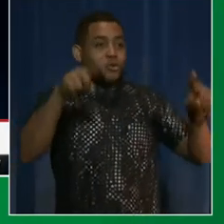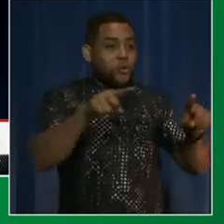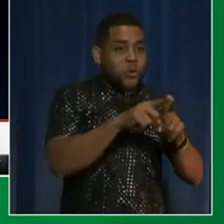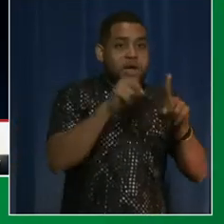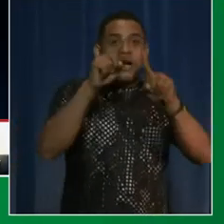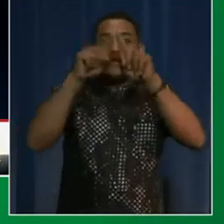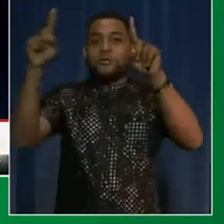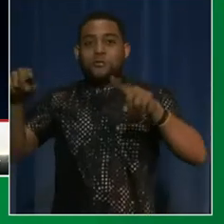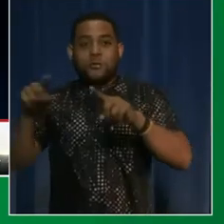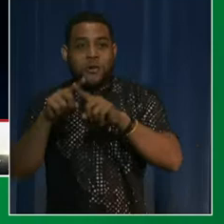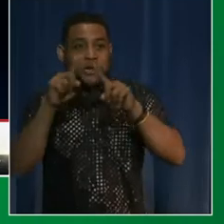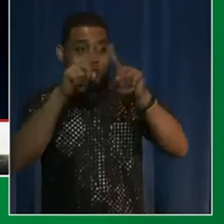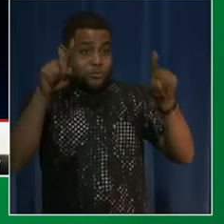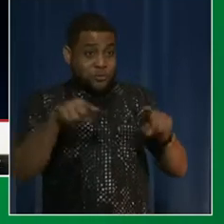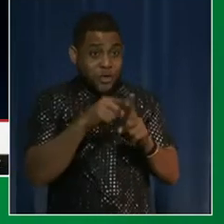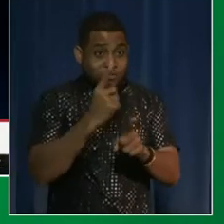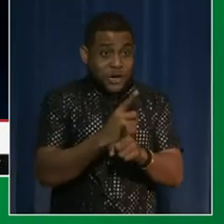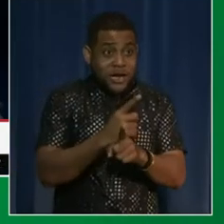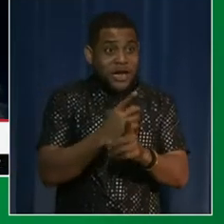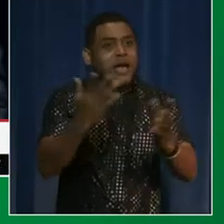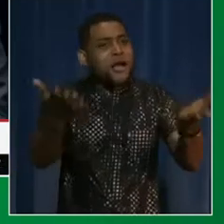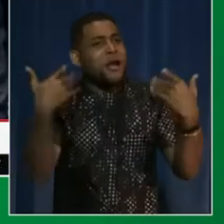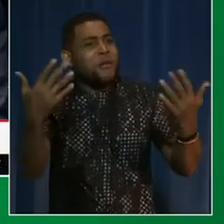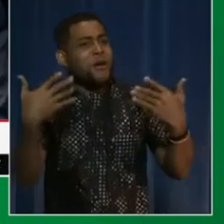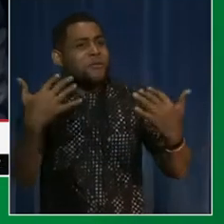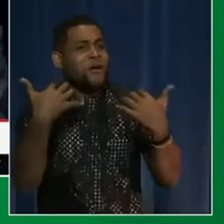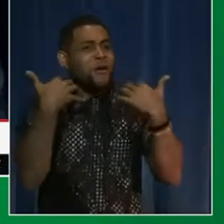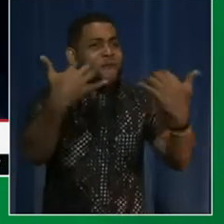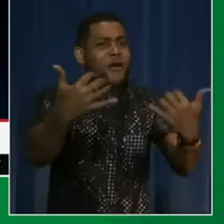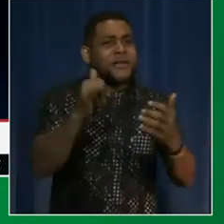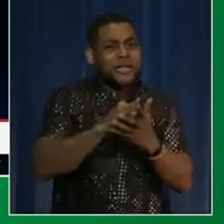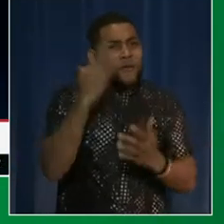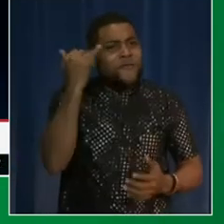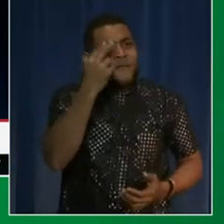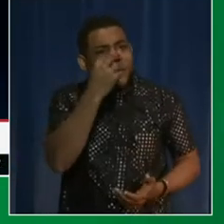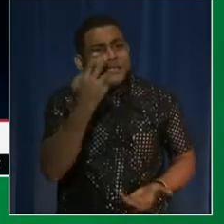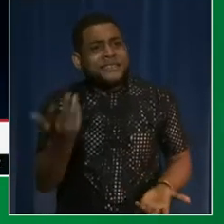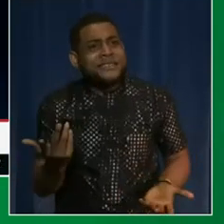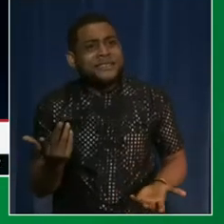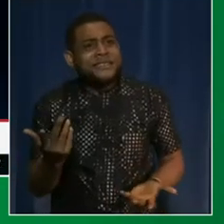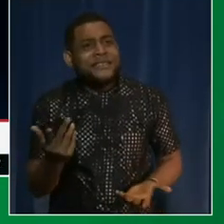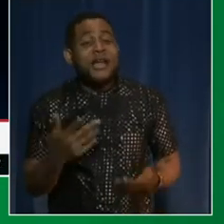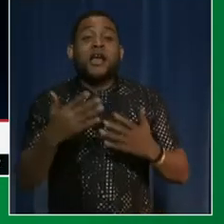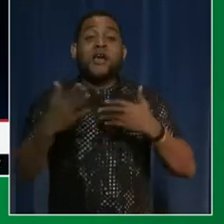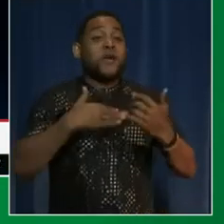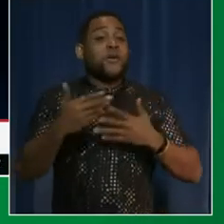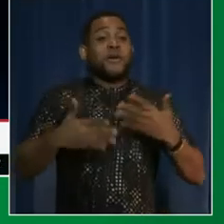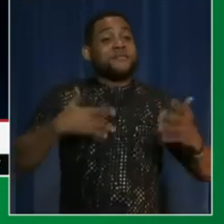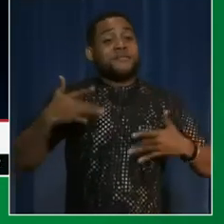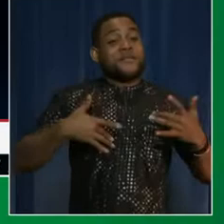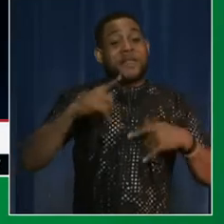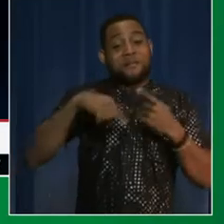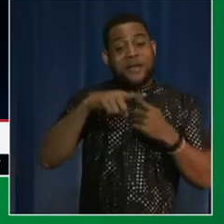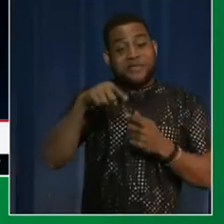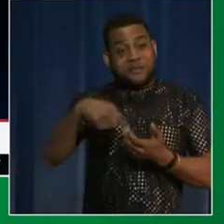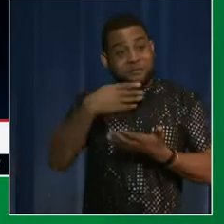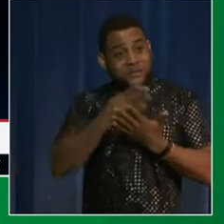All right, come on, crowd. We've got to wait this crowd up. So let's get excited about the budget then. So what you see is a couple areas for